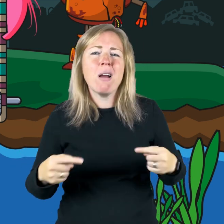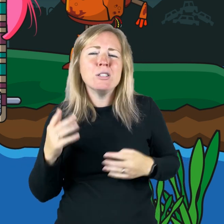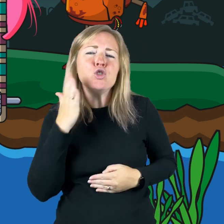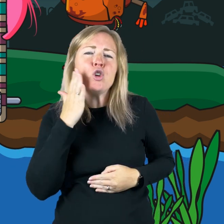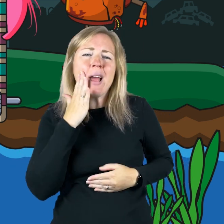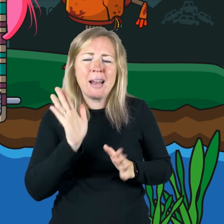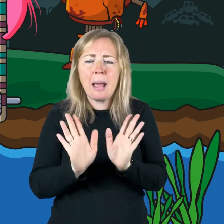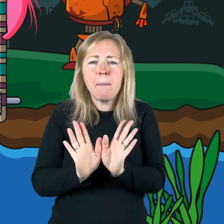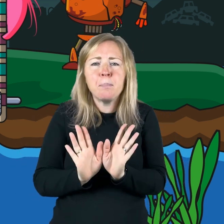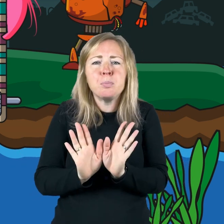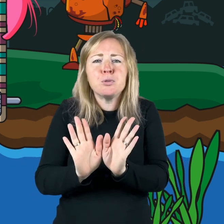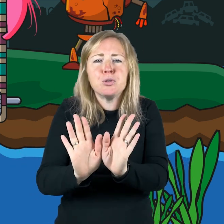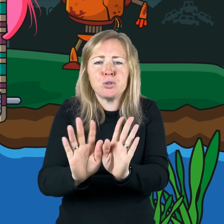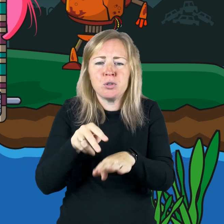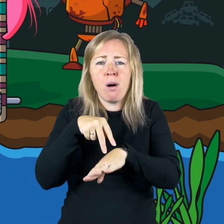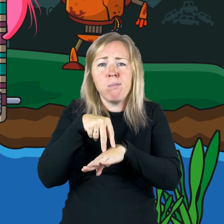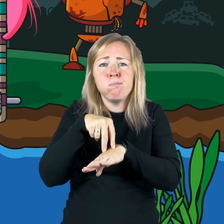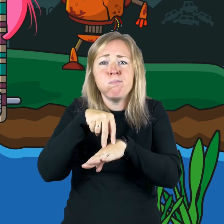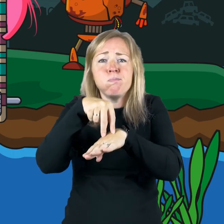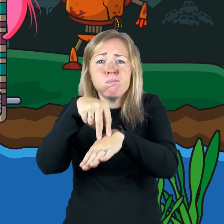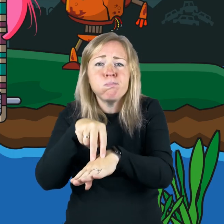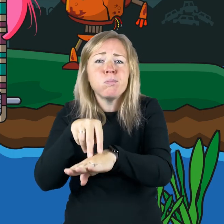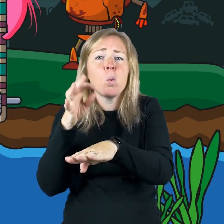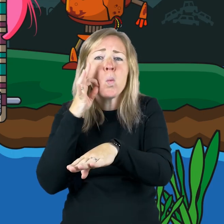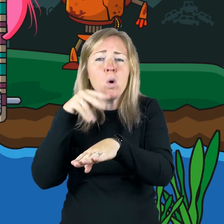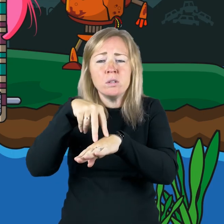Tractor gently pushed her onto the water.